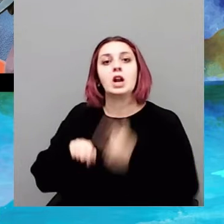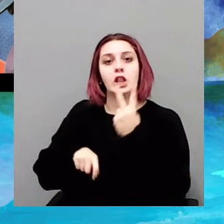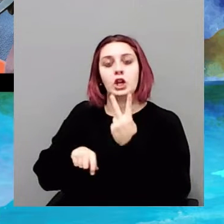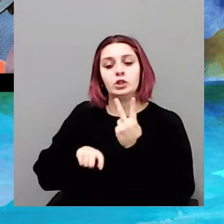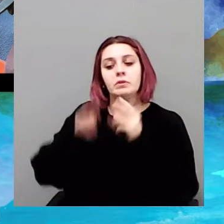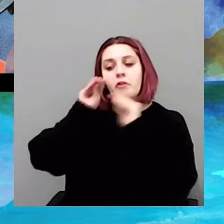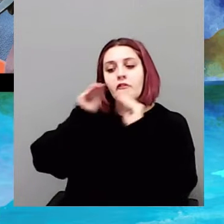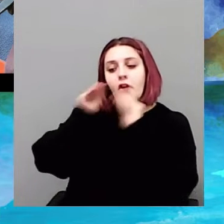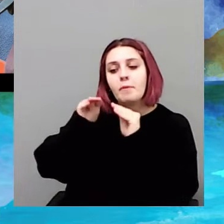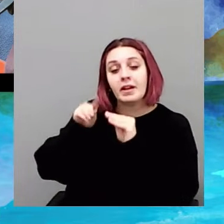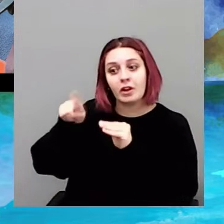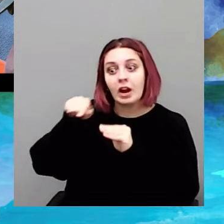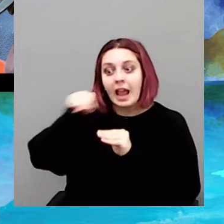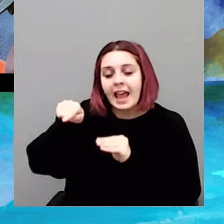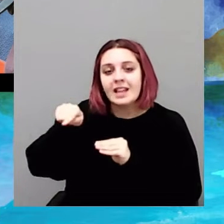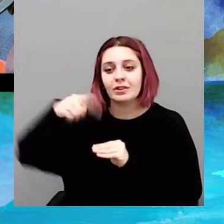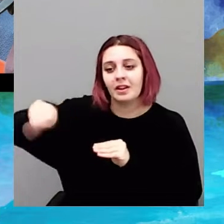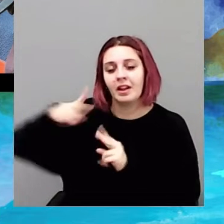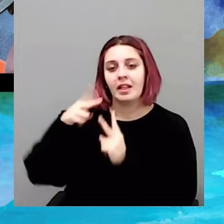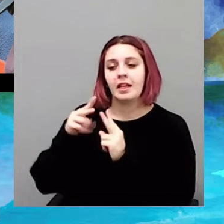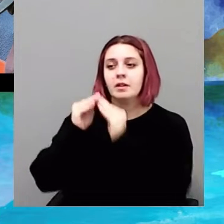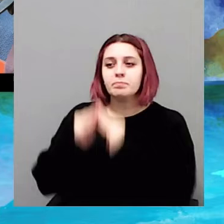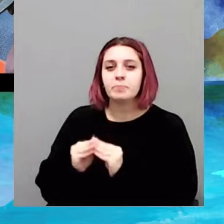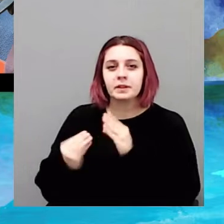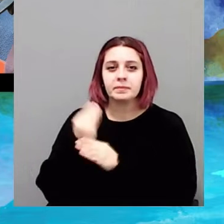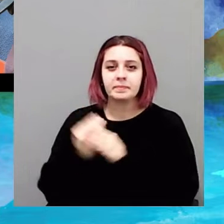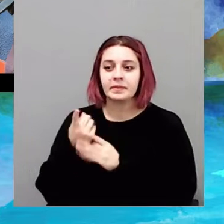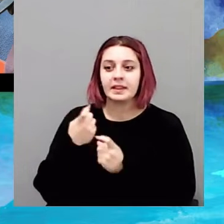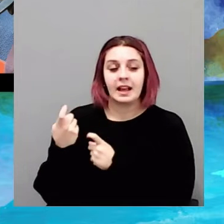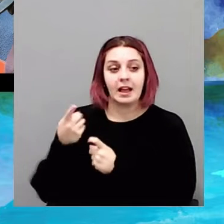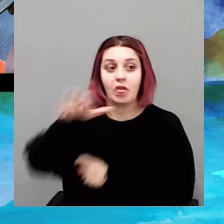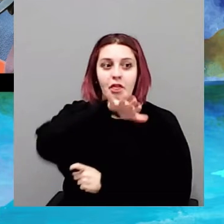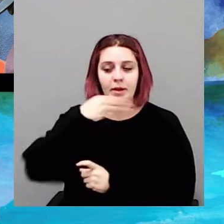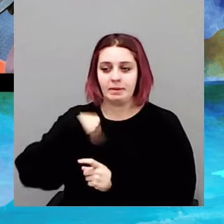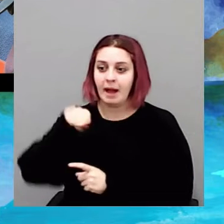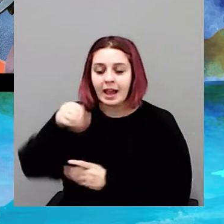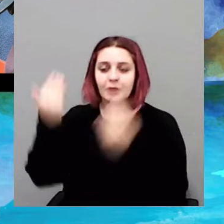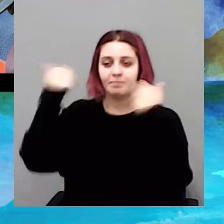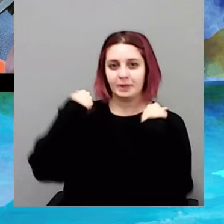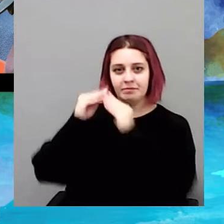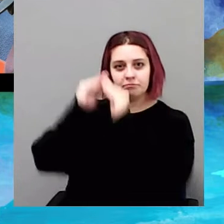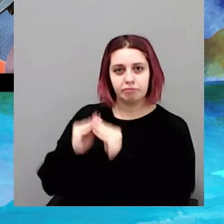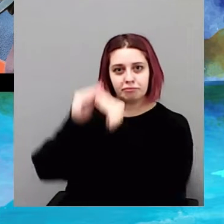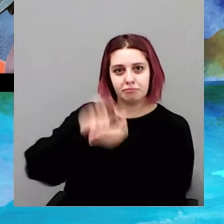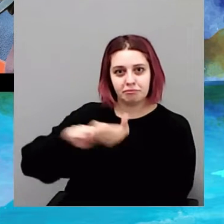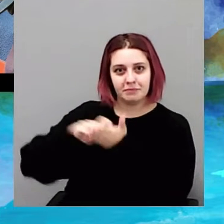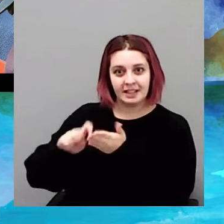We have trained these 2 people, Lydia and Nelson, in 3D printing. So they're already printing